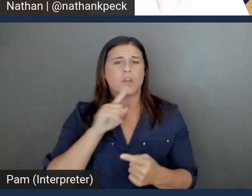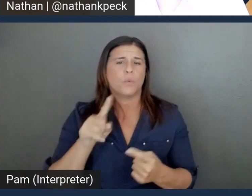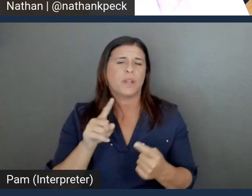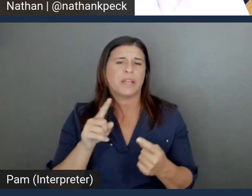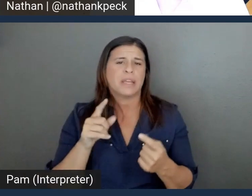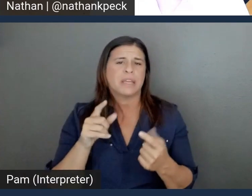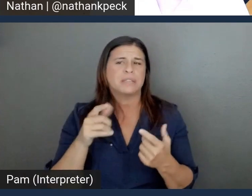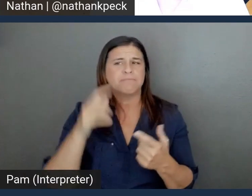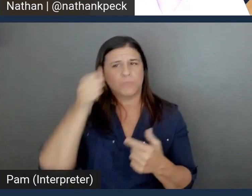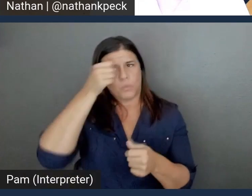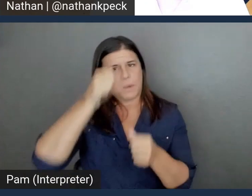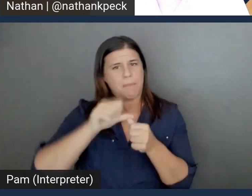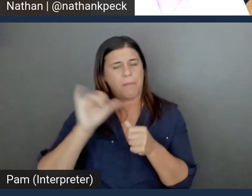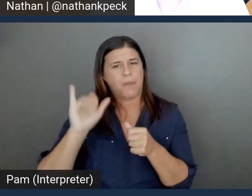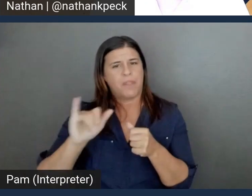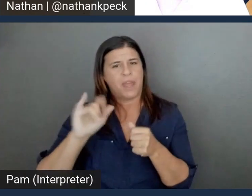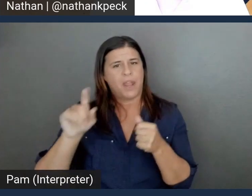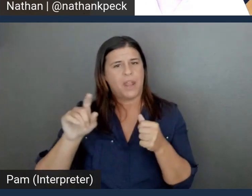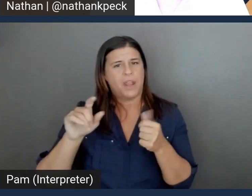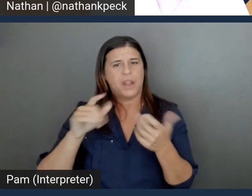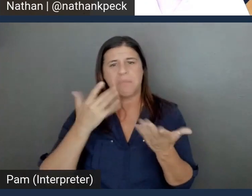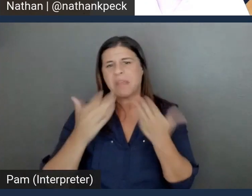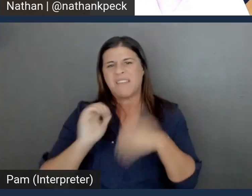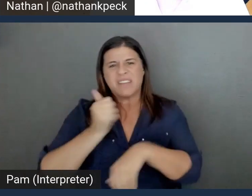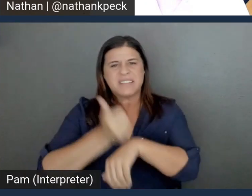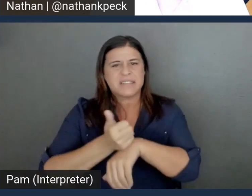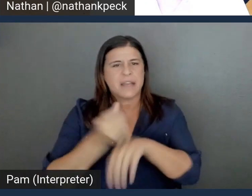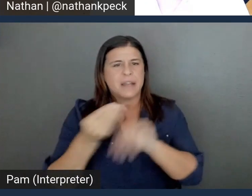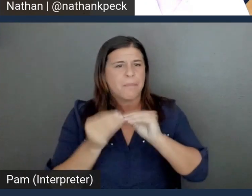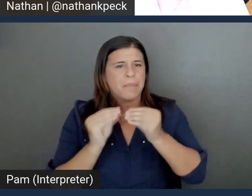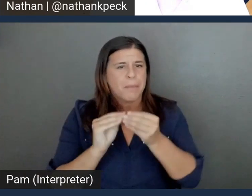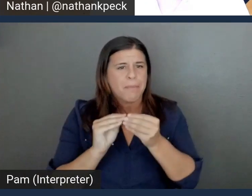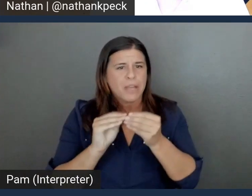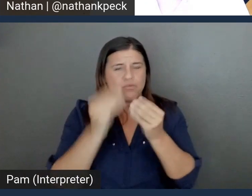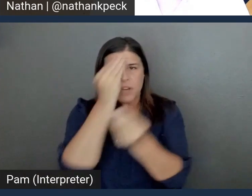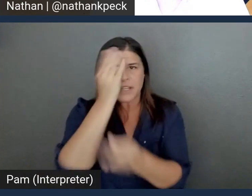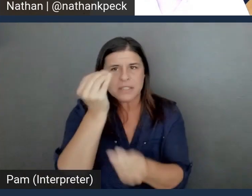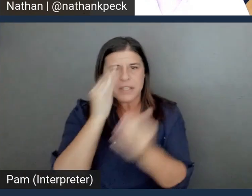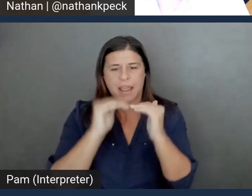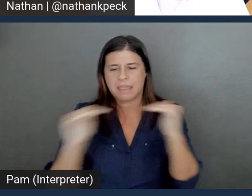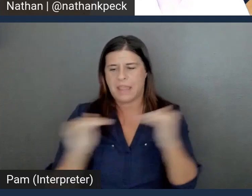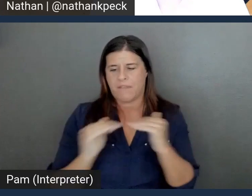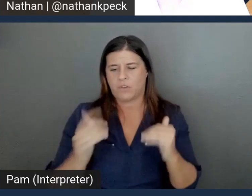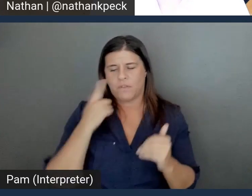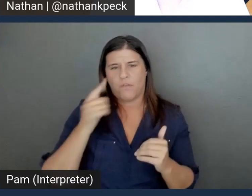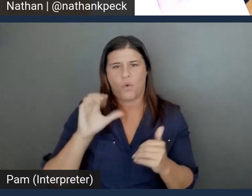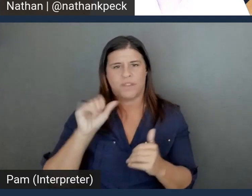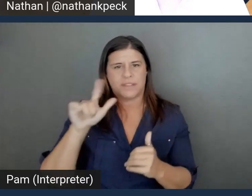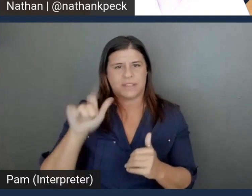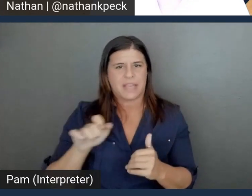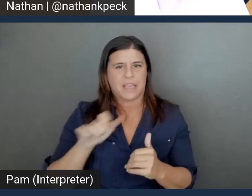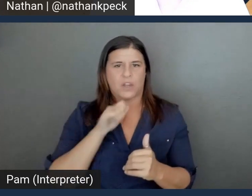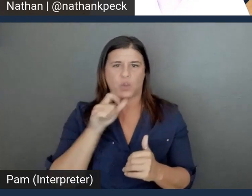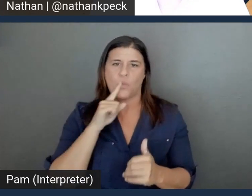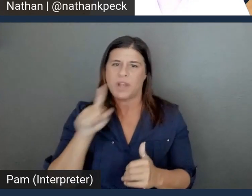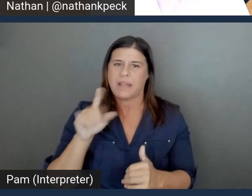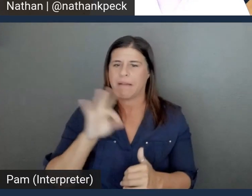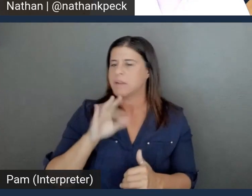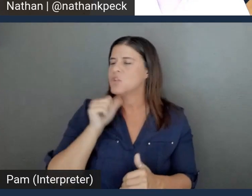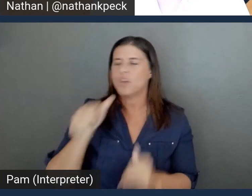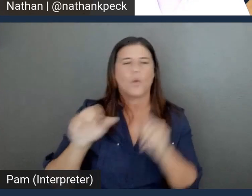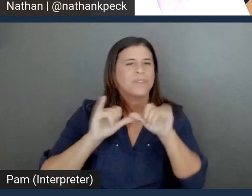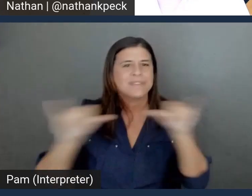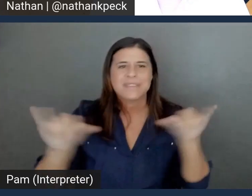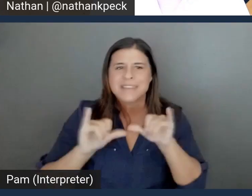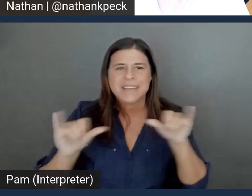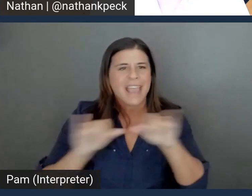keep in mind when kind of even setting the metrics and levels of when to scale. So like don't scale at 99% of memory.